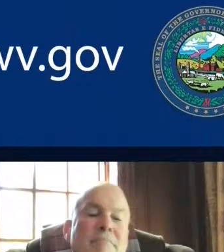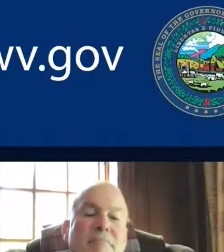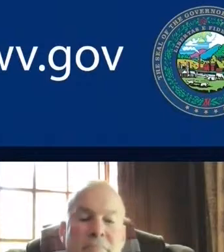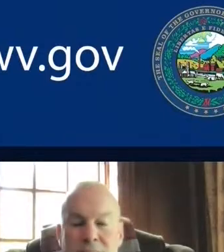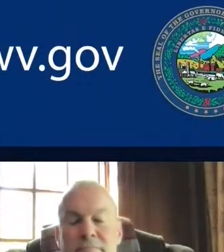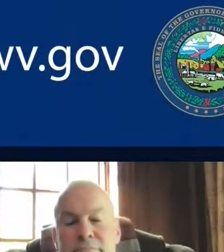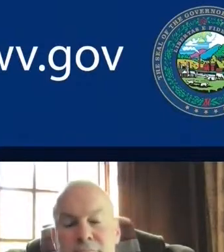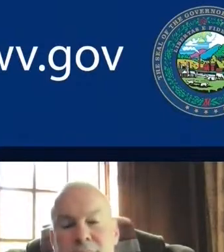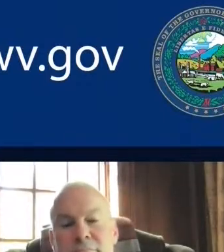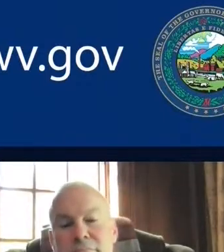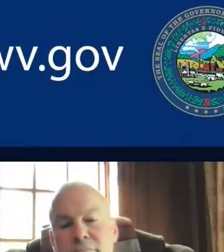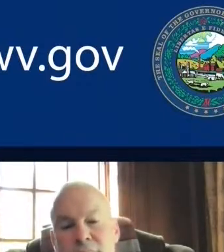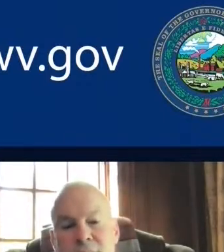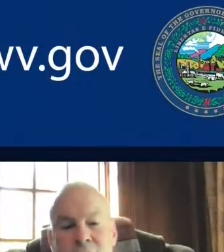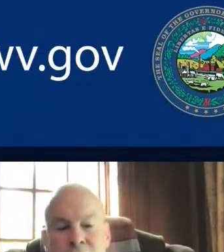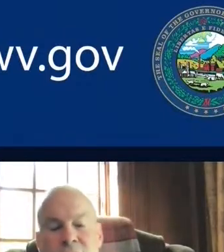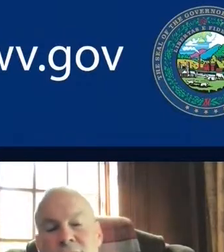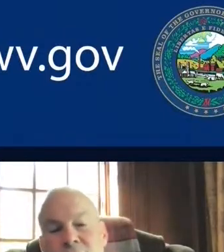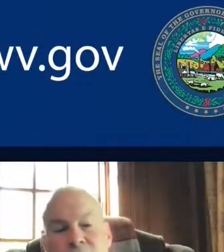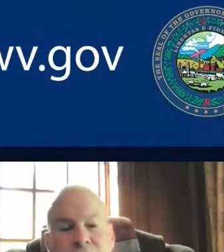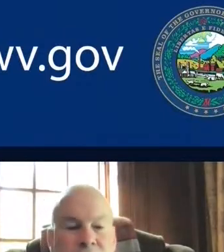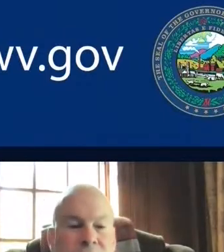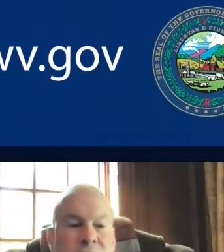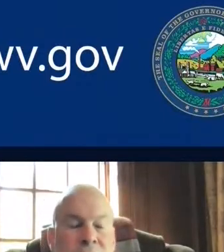vaccinated, hospitalized number a little bit.